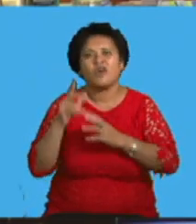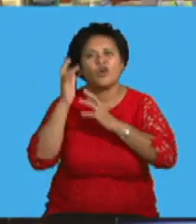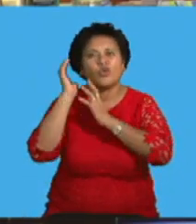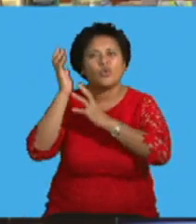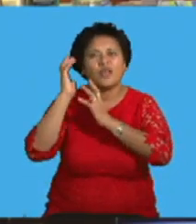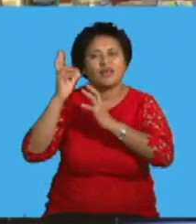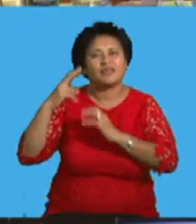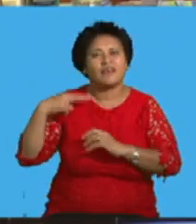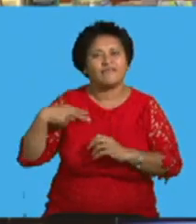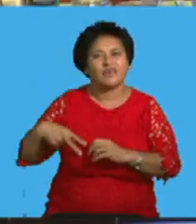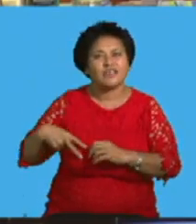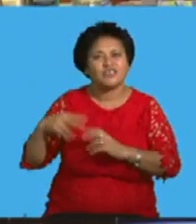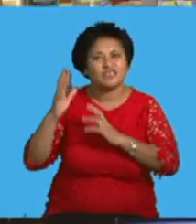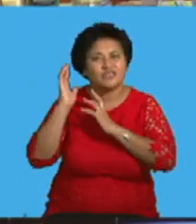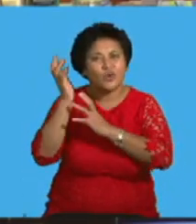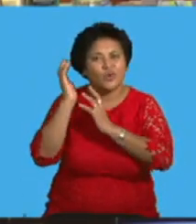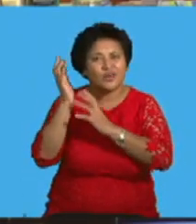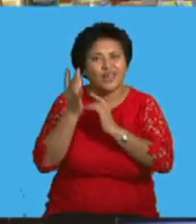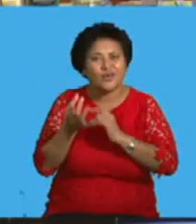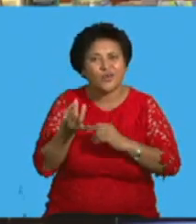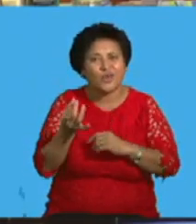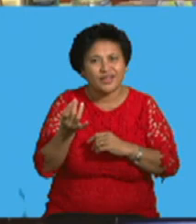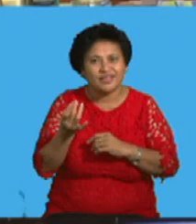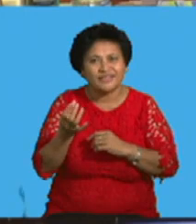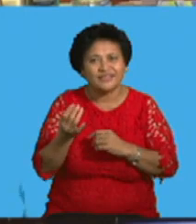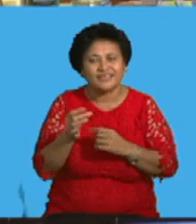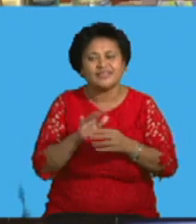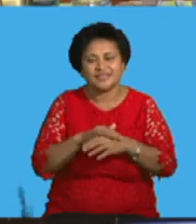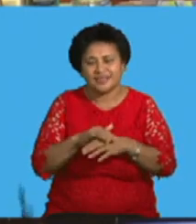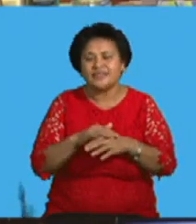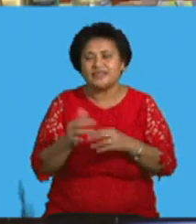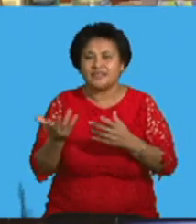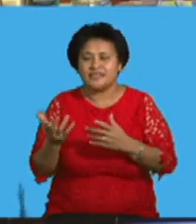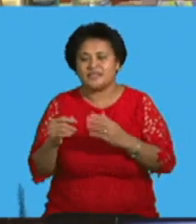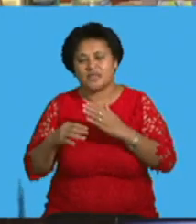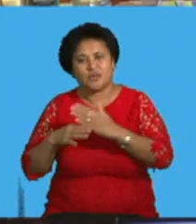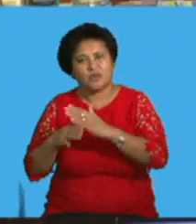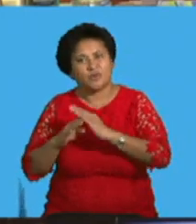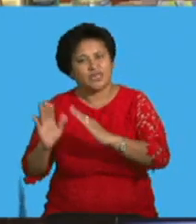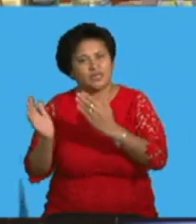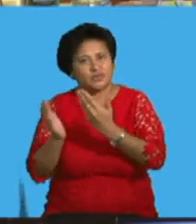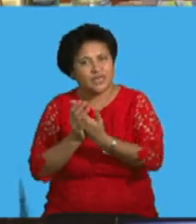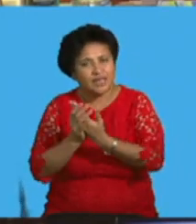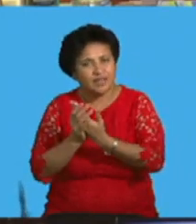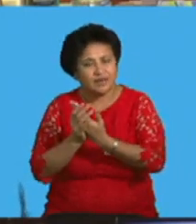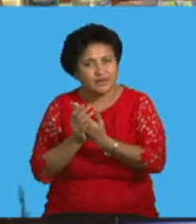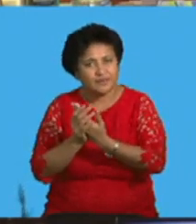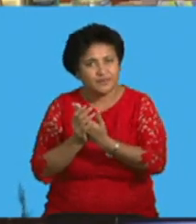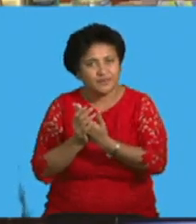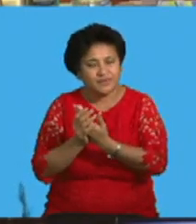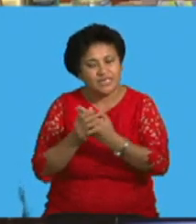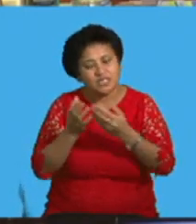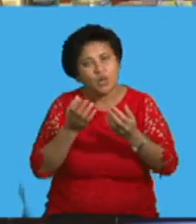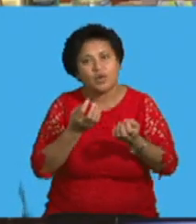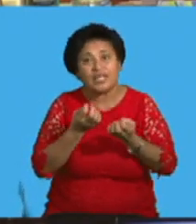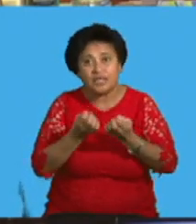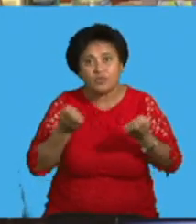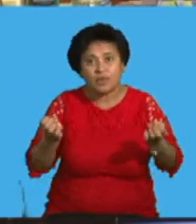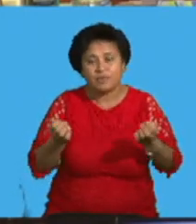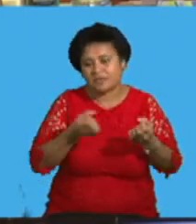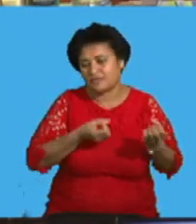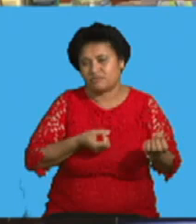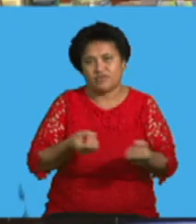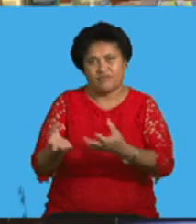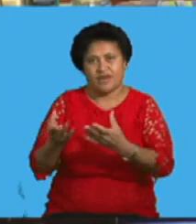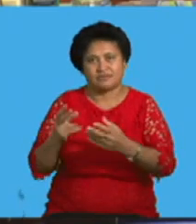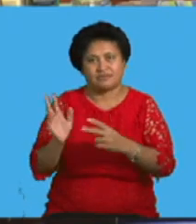farming. The IHRDP provided training and relevant equipment to the villages.